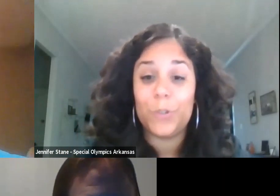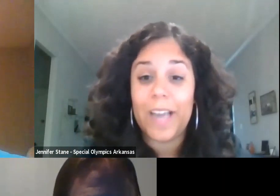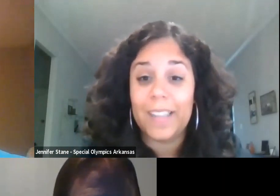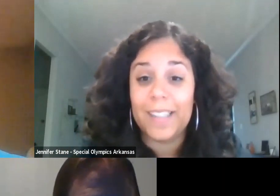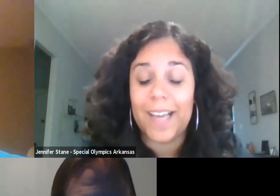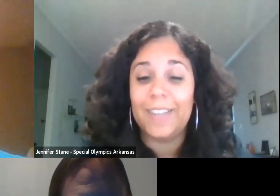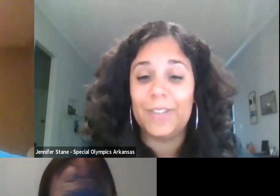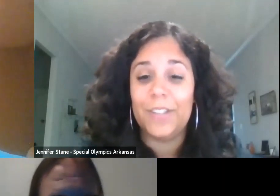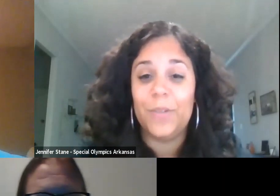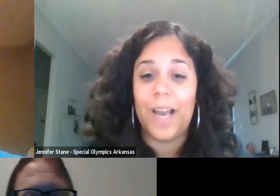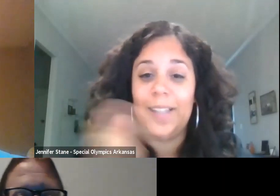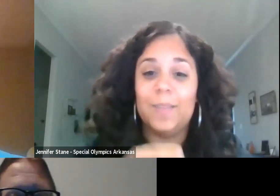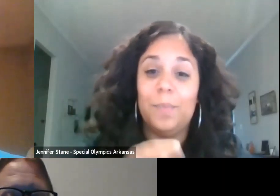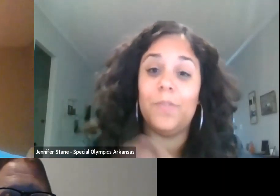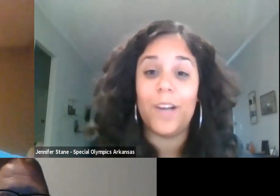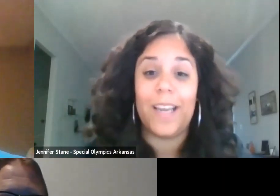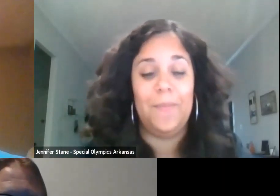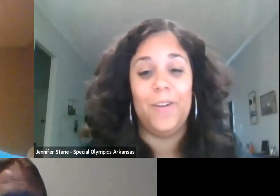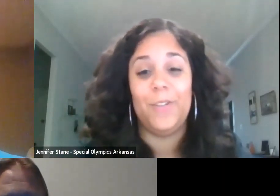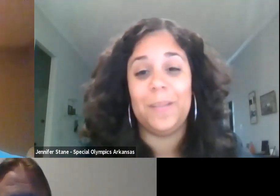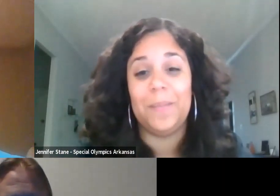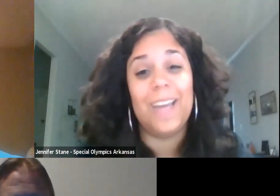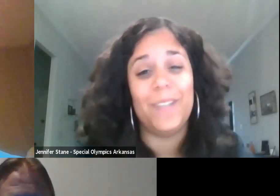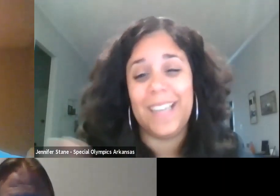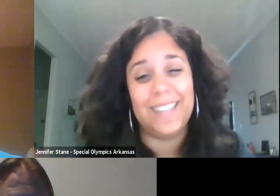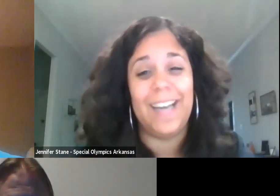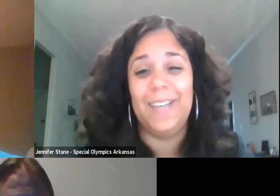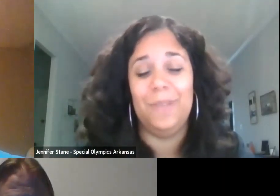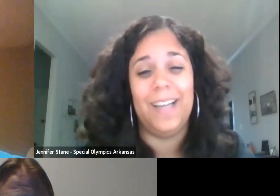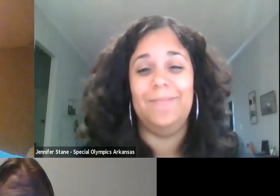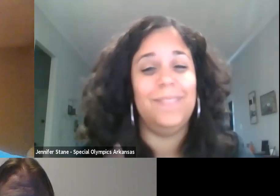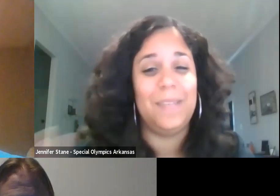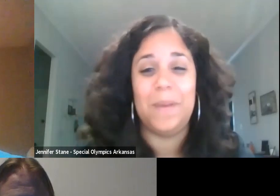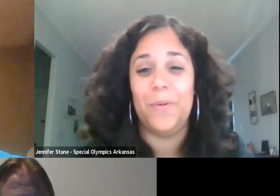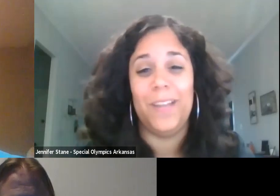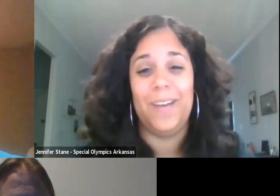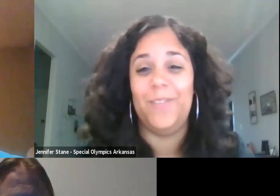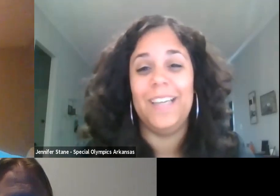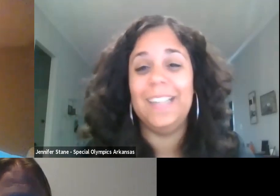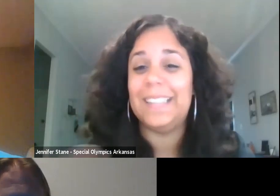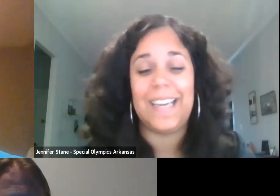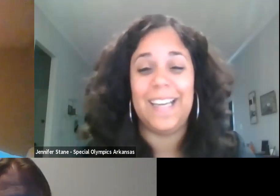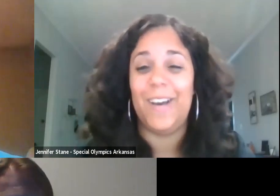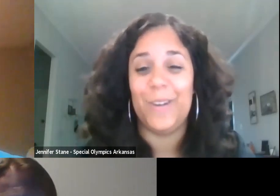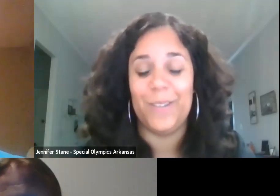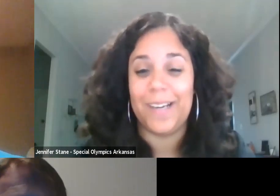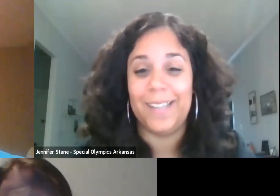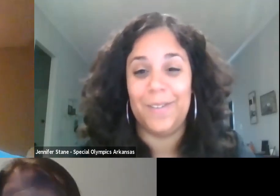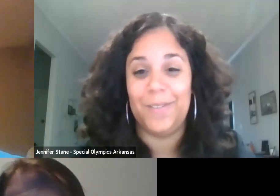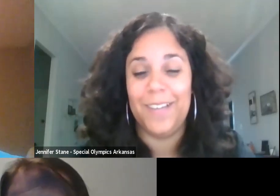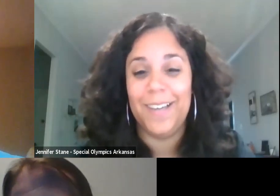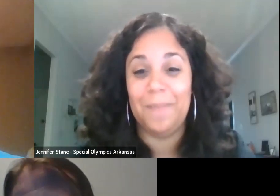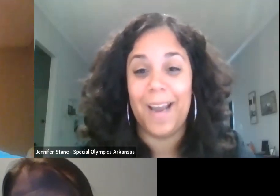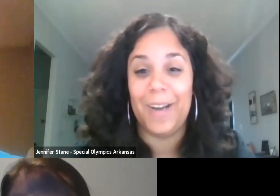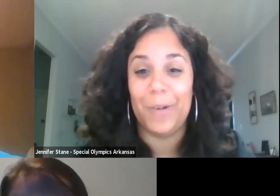True story, Alex, I actually knew Alex before I came here, so I get really excited when I see people that I've seen in other arenas